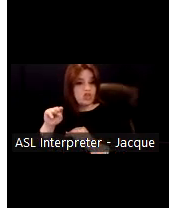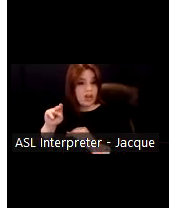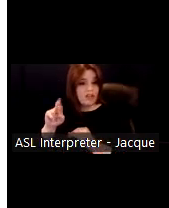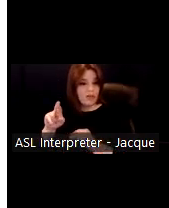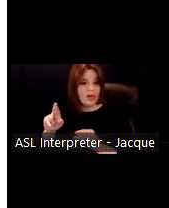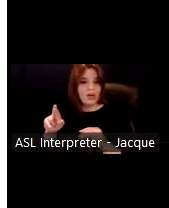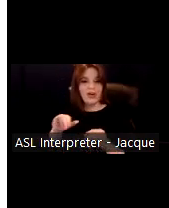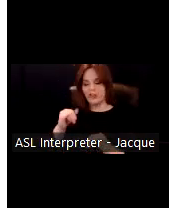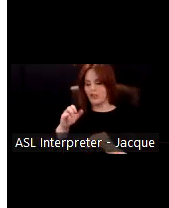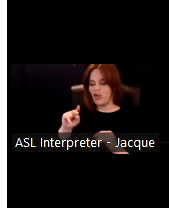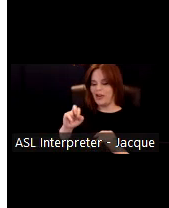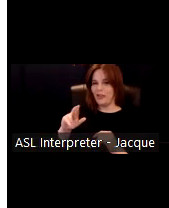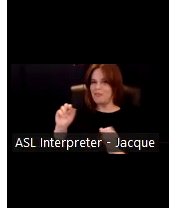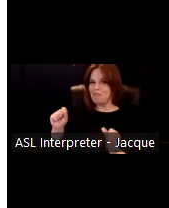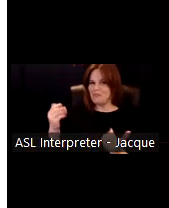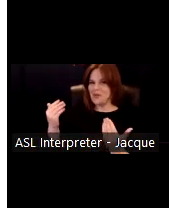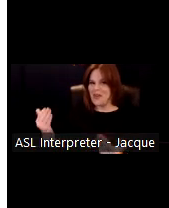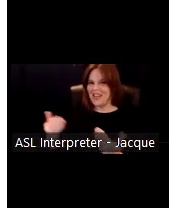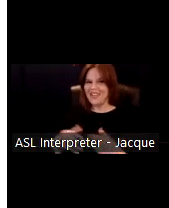Yes, go ahead.